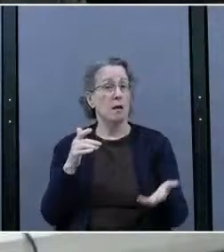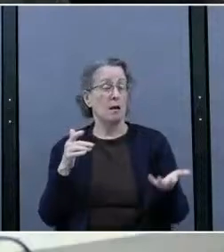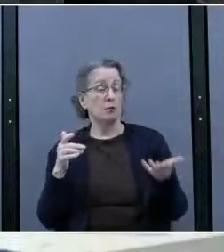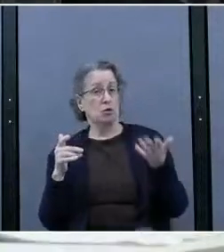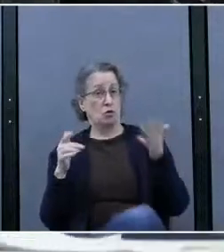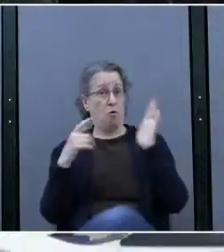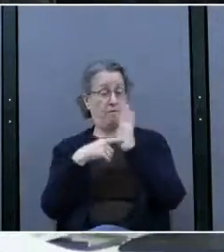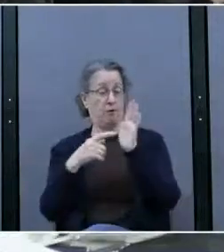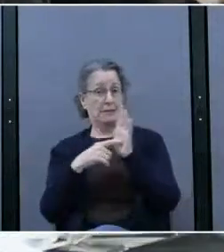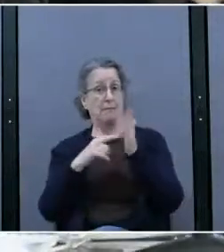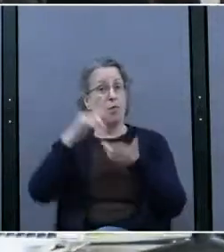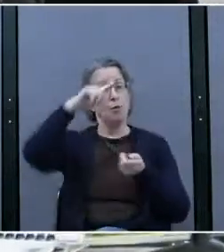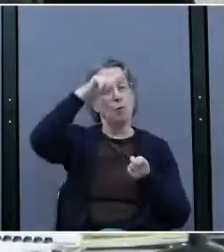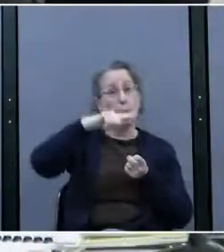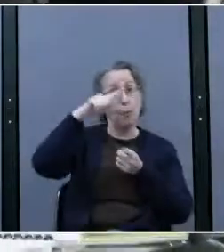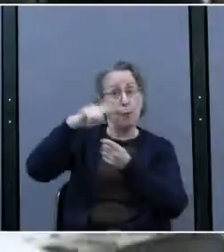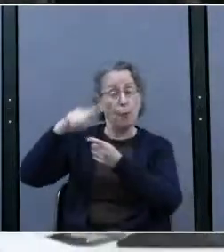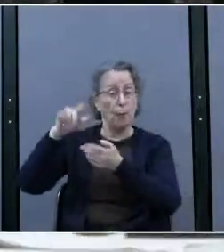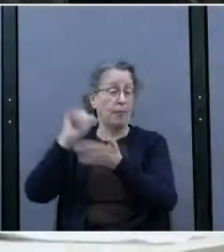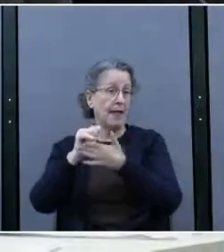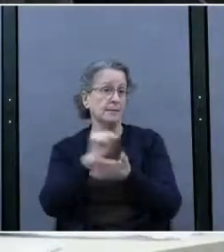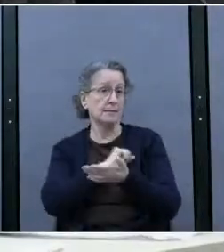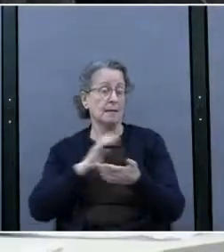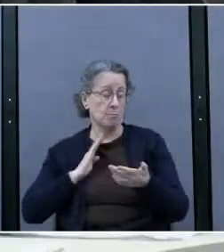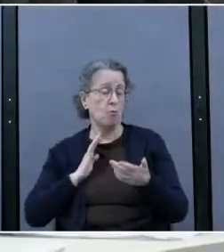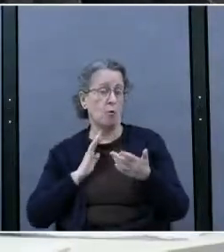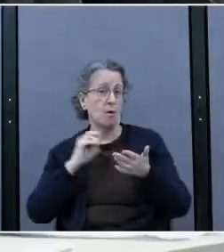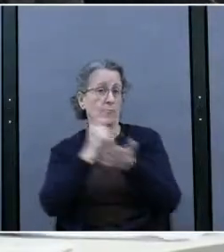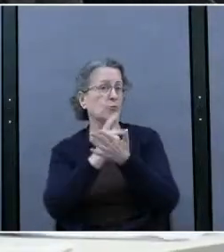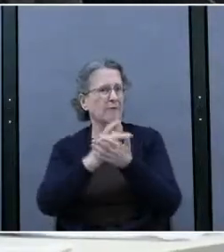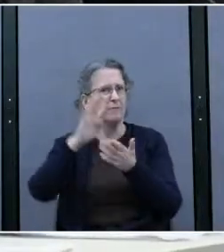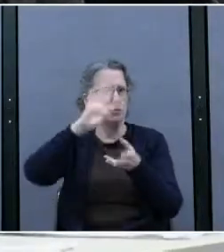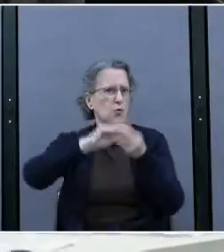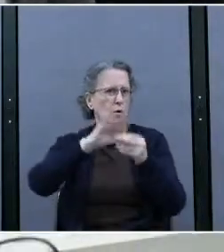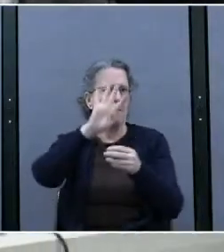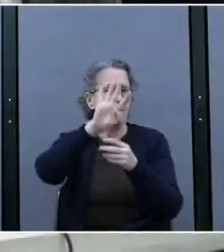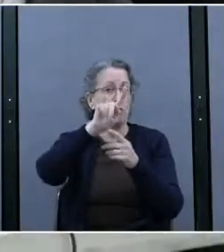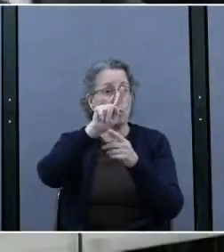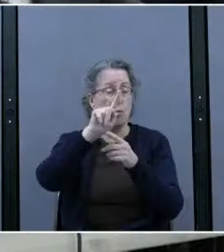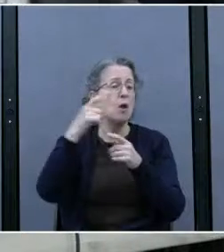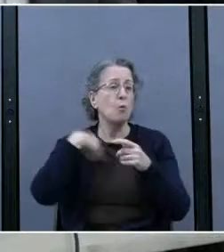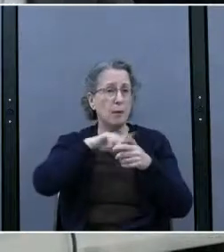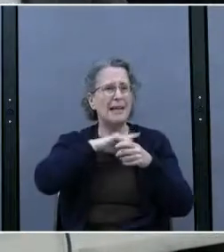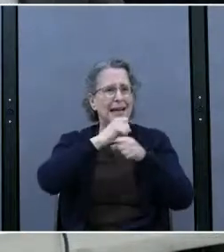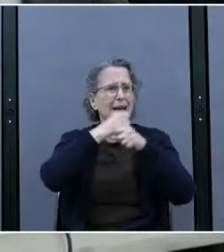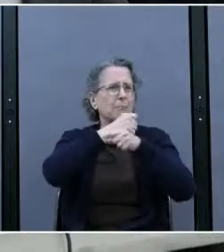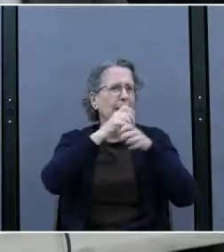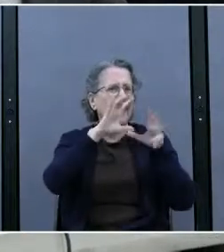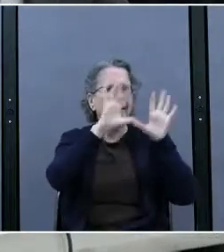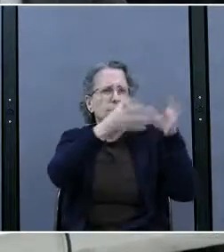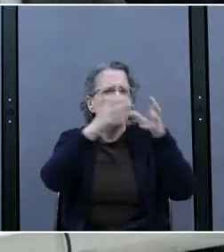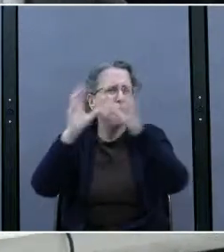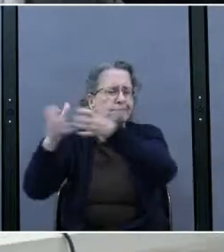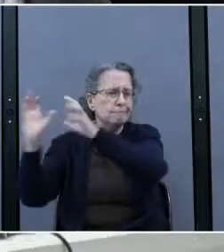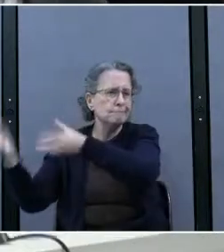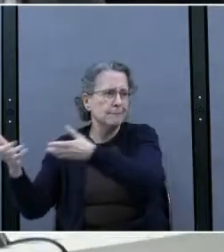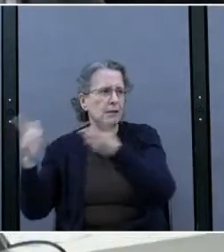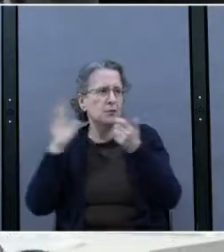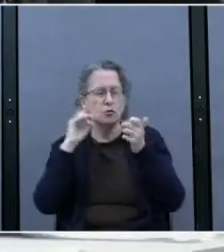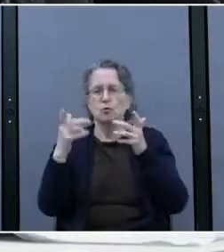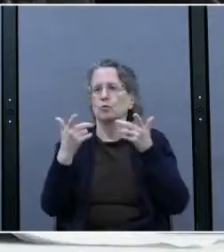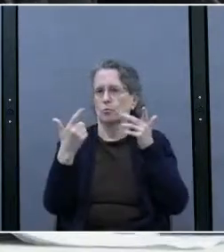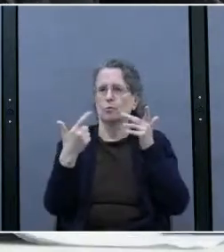those reductions that the select board approved, and we can try to do that the best that we can. I do know that of those